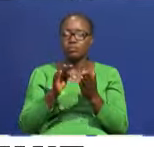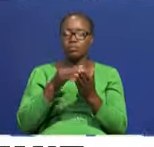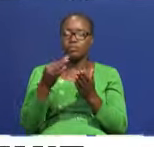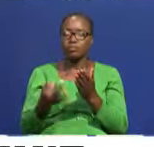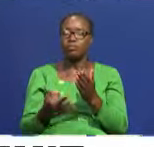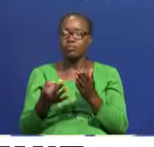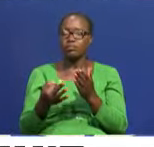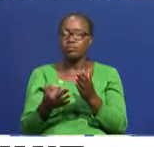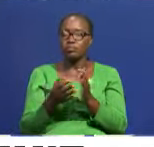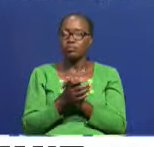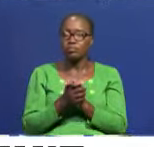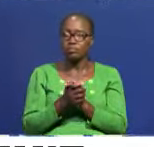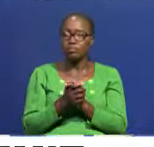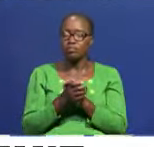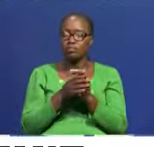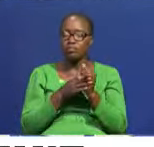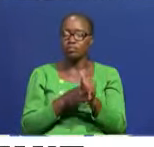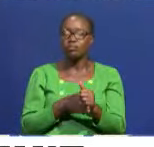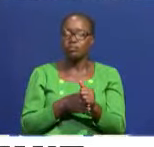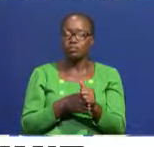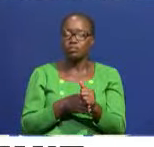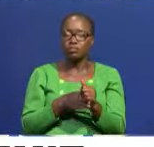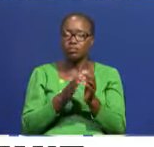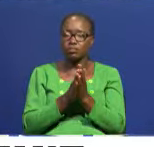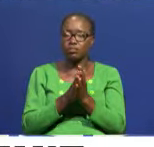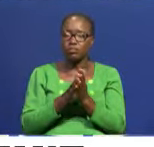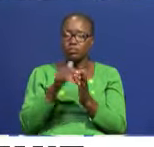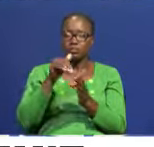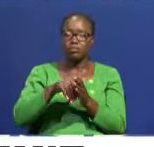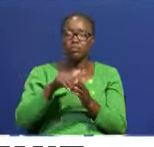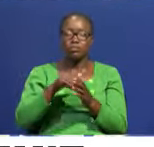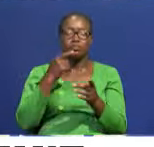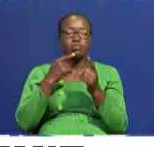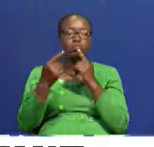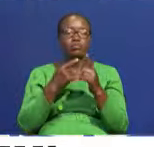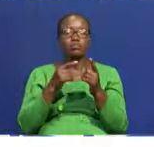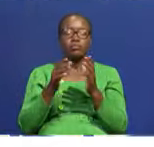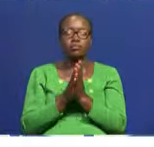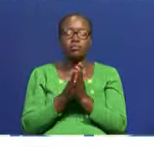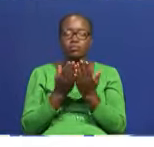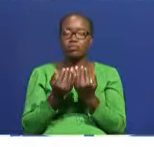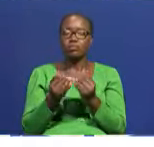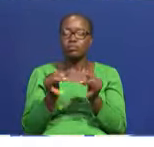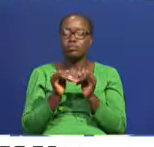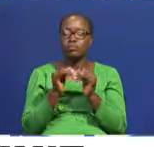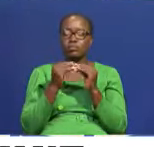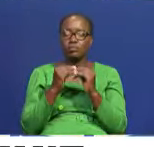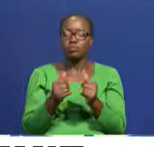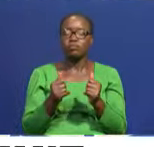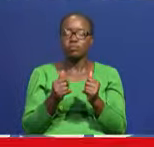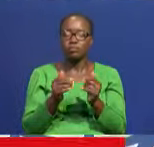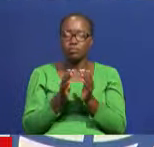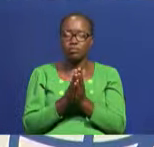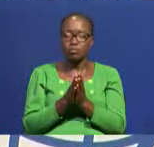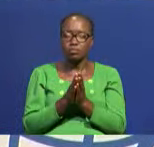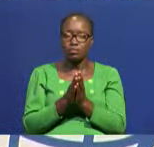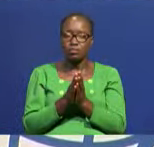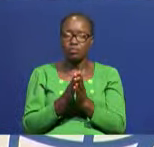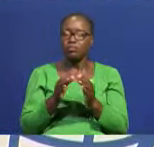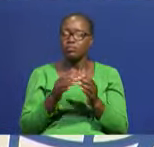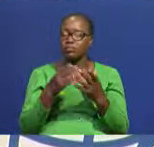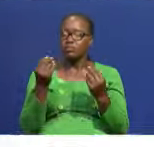Commission to lead inclusive talks, independently tackling ongoing